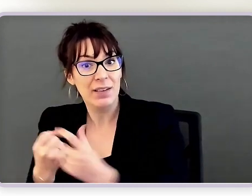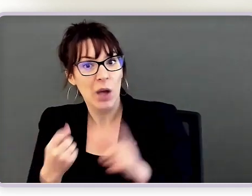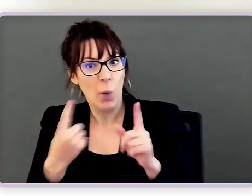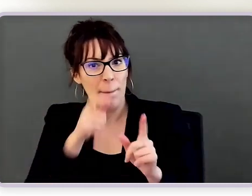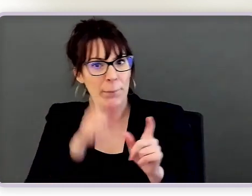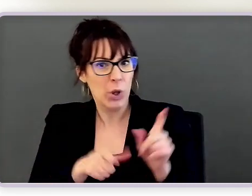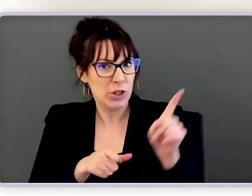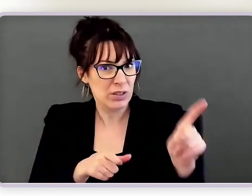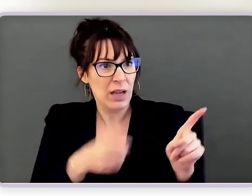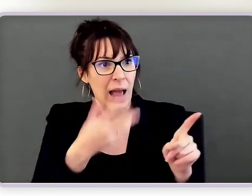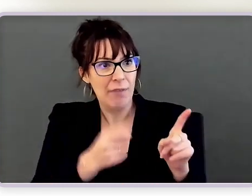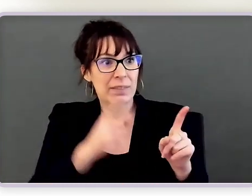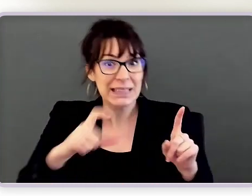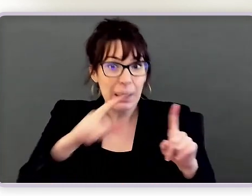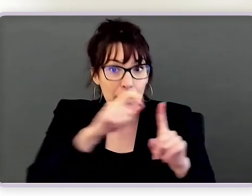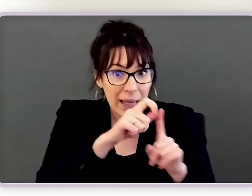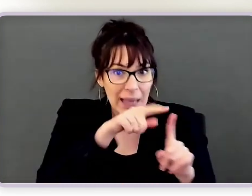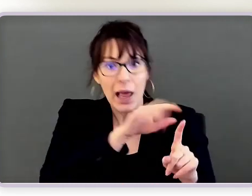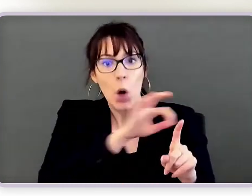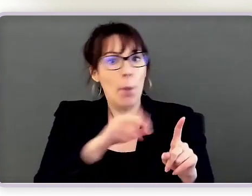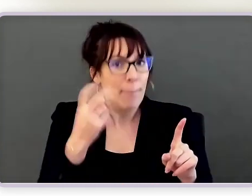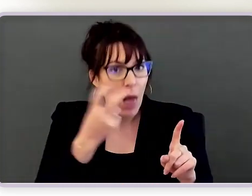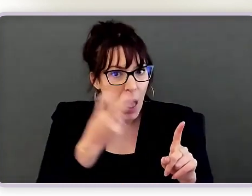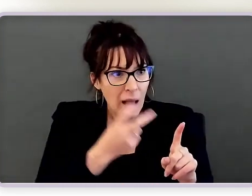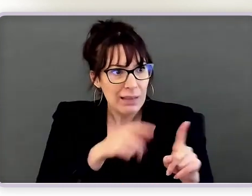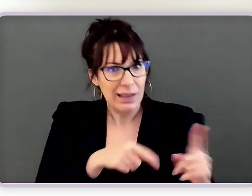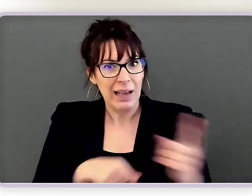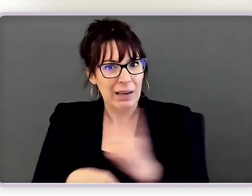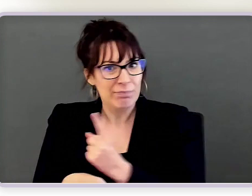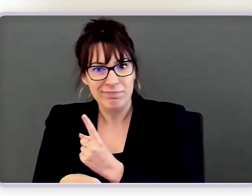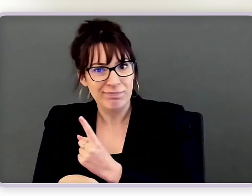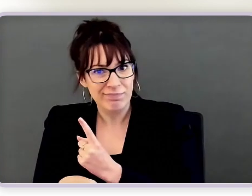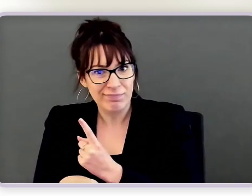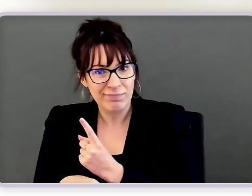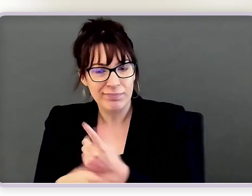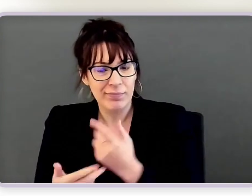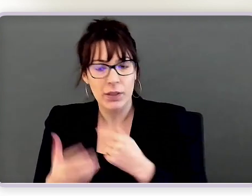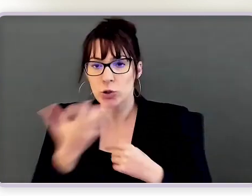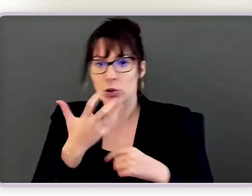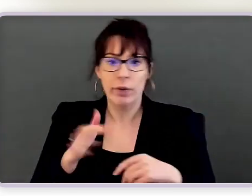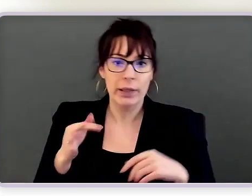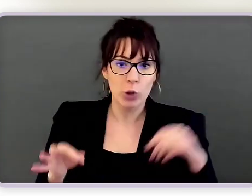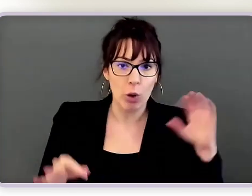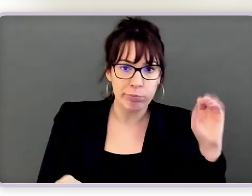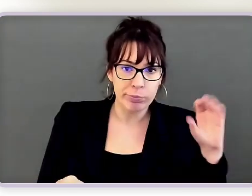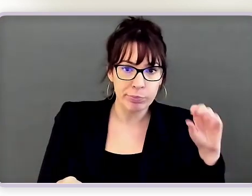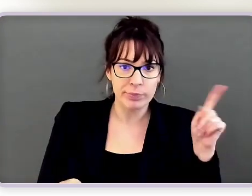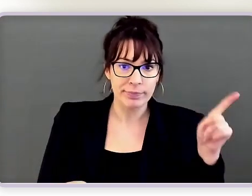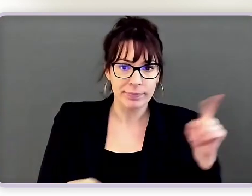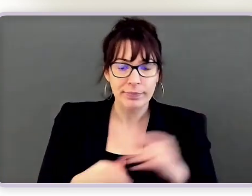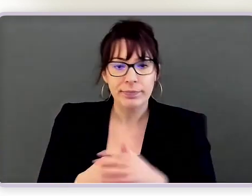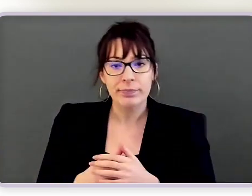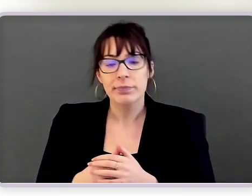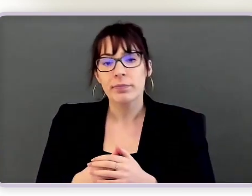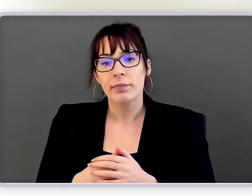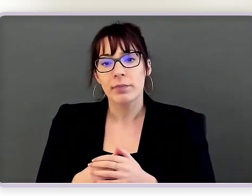what, you would probably see, there's my dog barking. And so that you probably get the gist of that, but